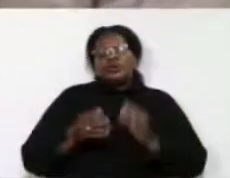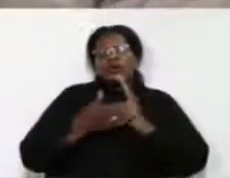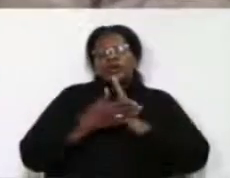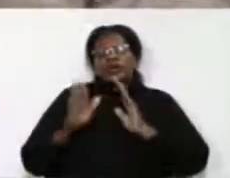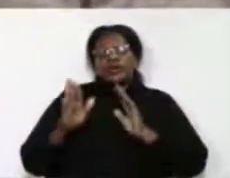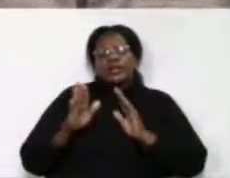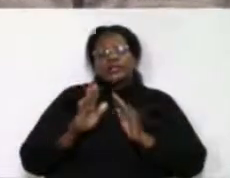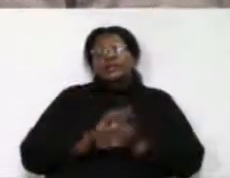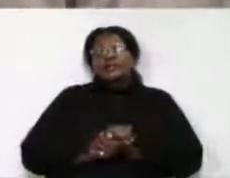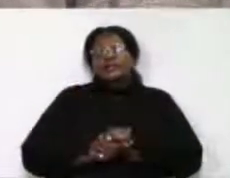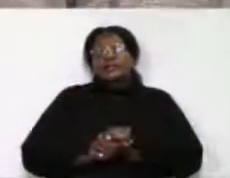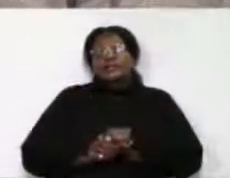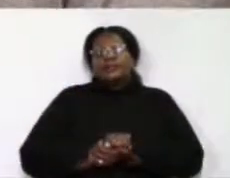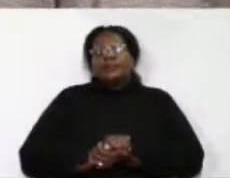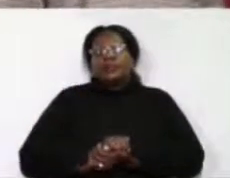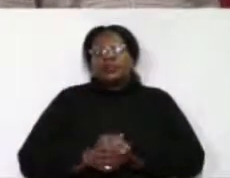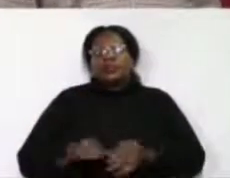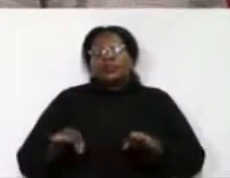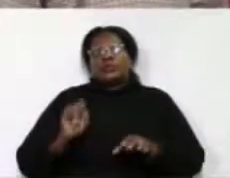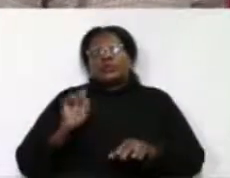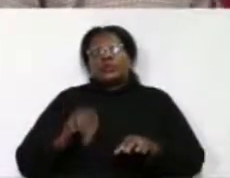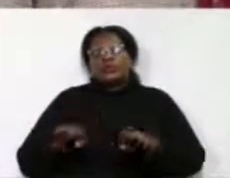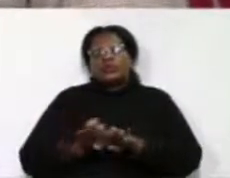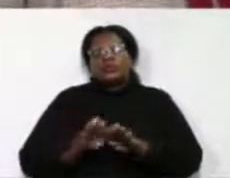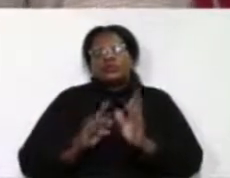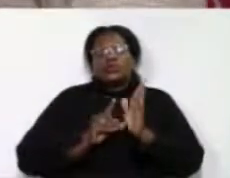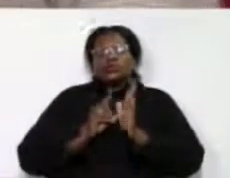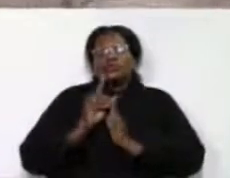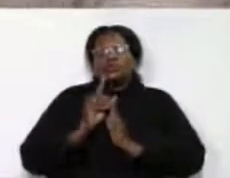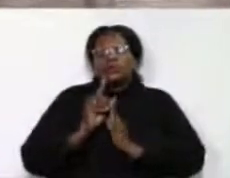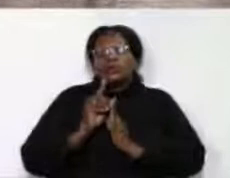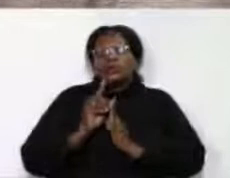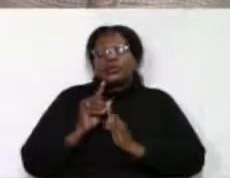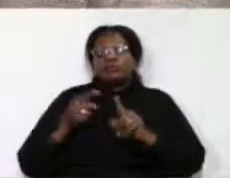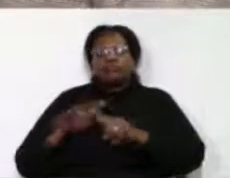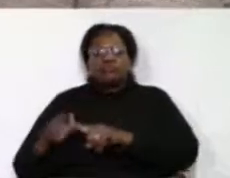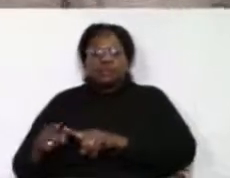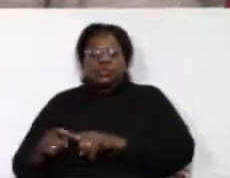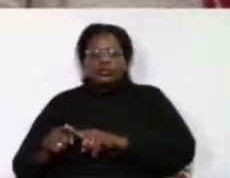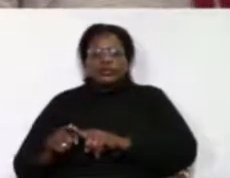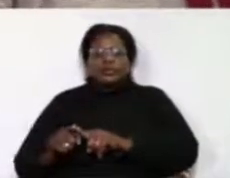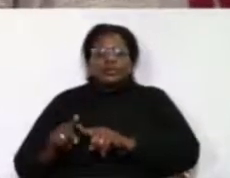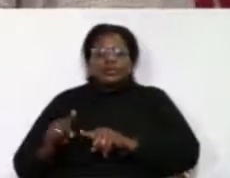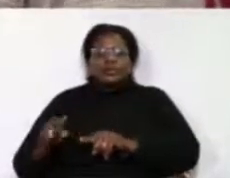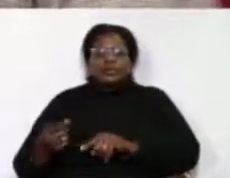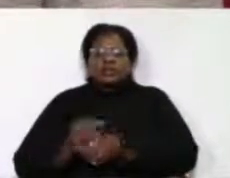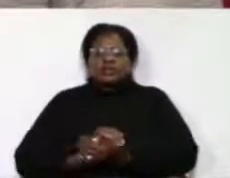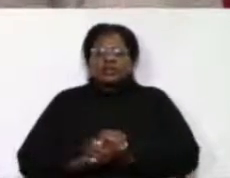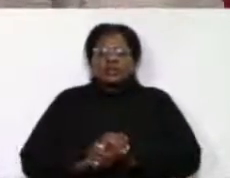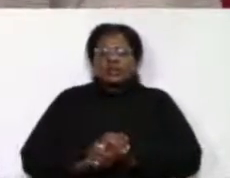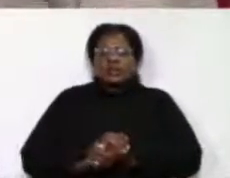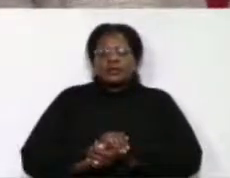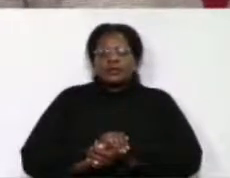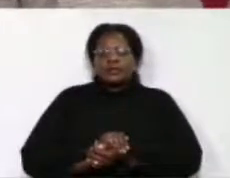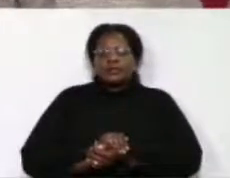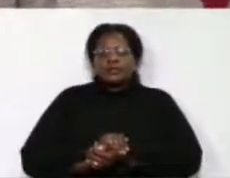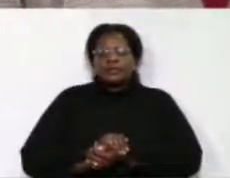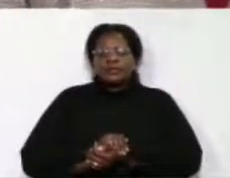keep records when developing your prototype. Even if you're making different types, even if you're making different types of security